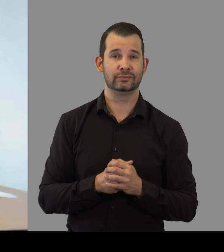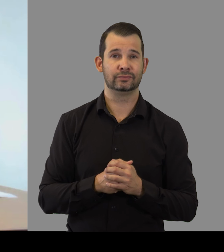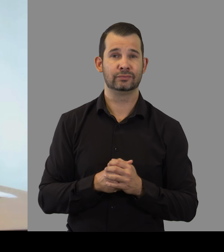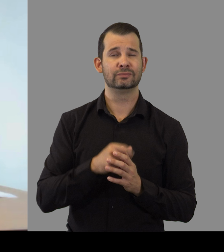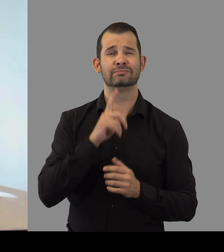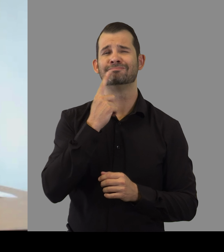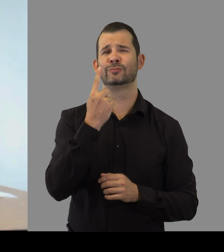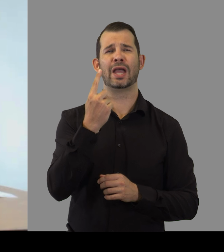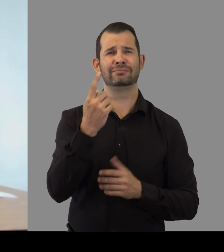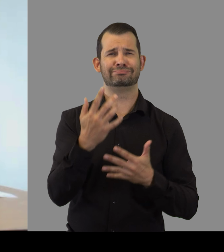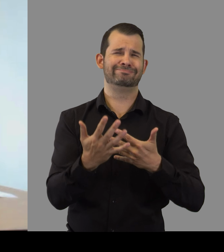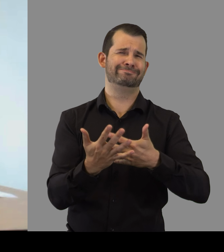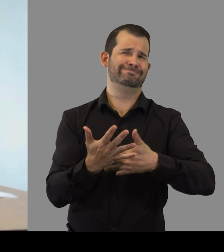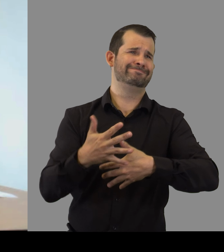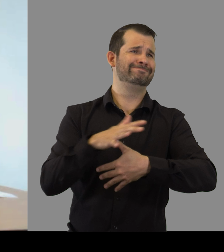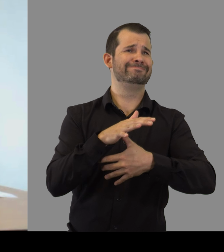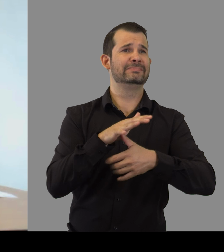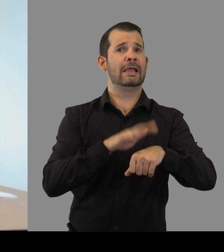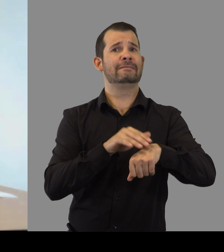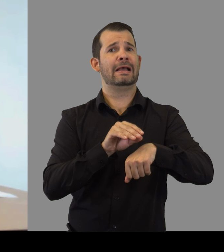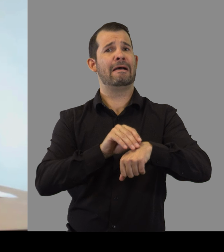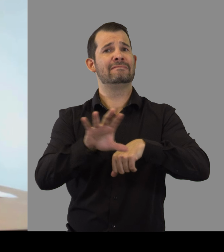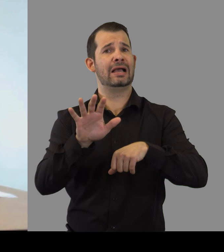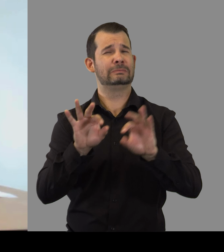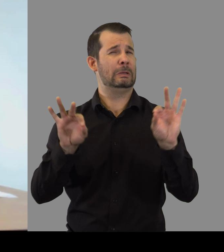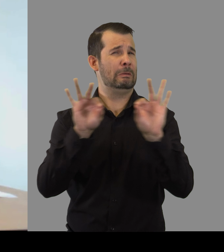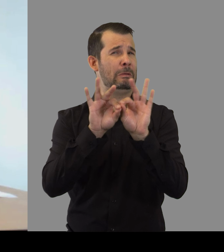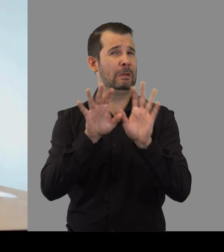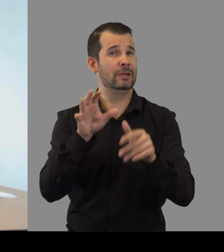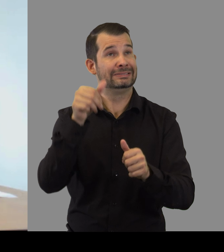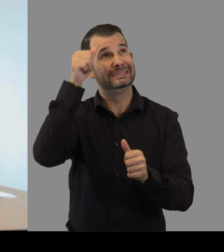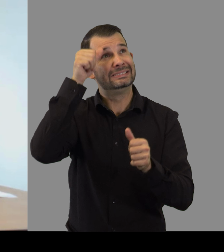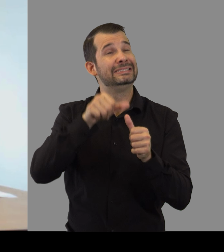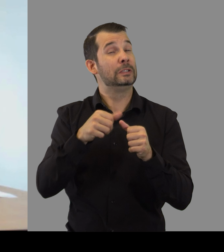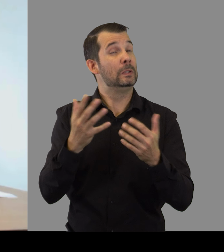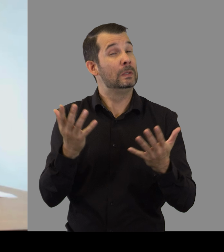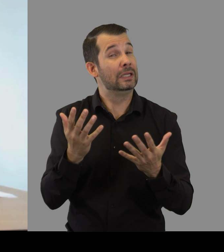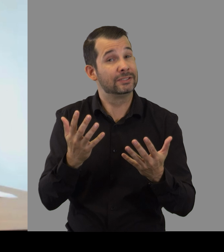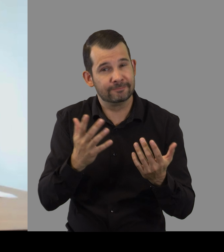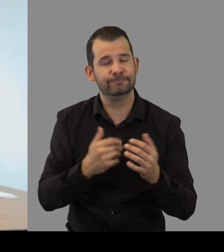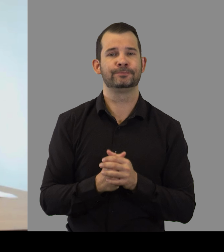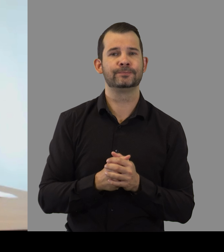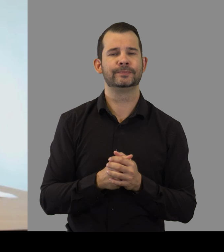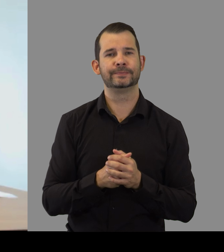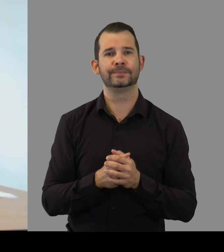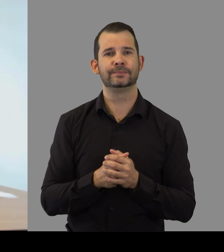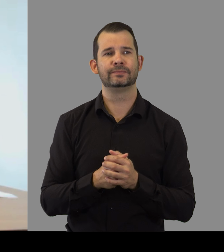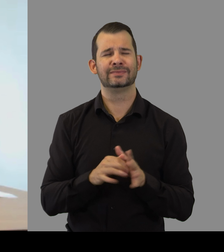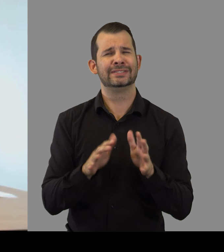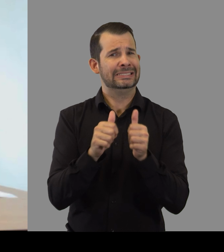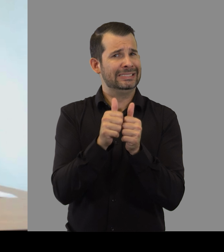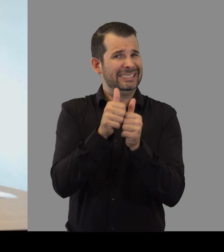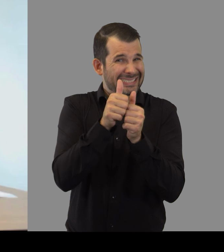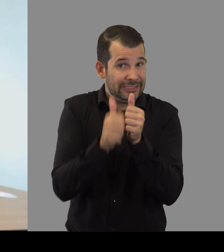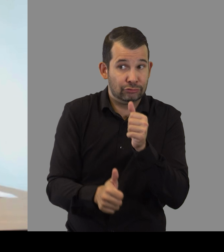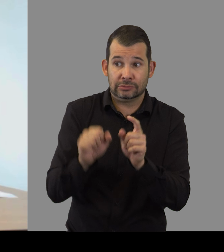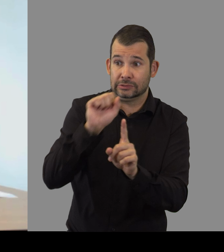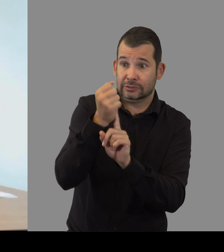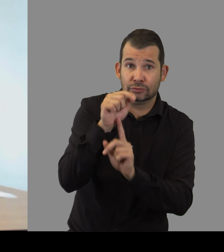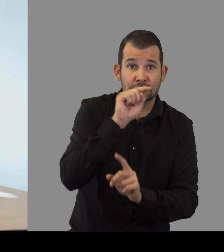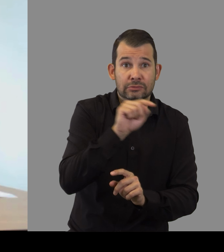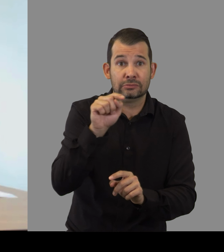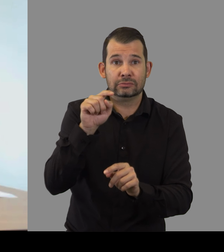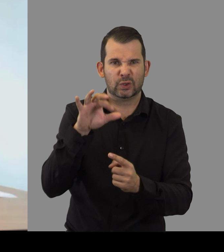schools? So the main initial advice is that it's really important